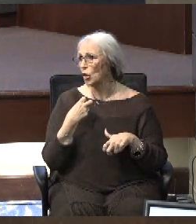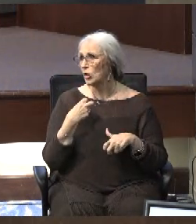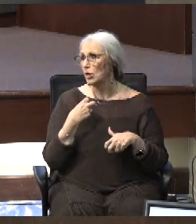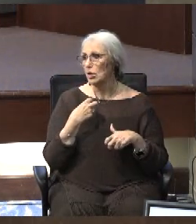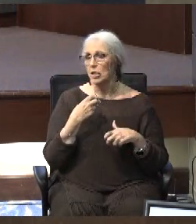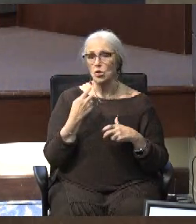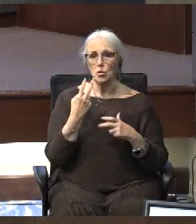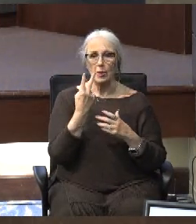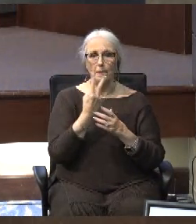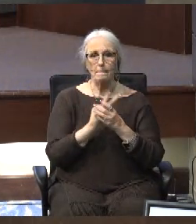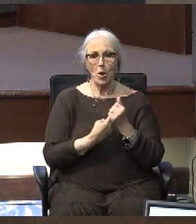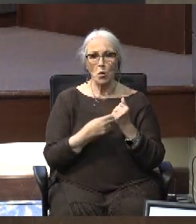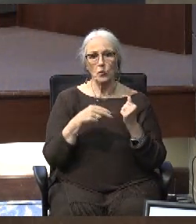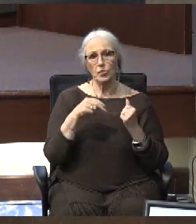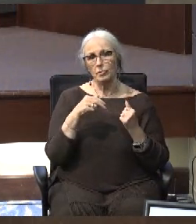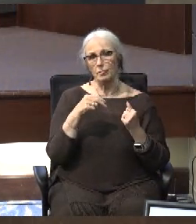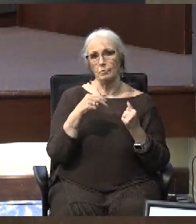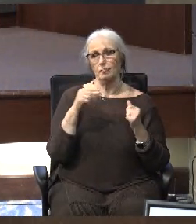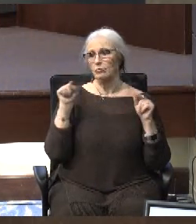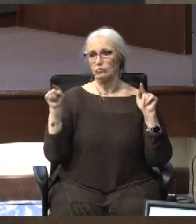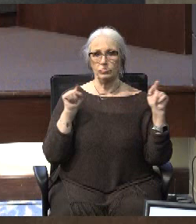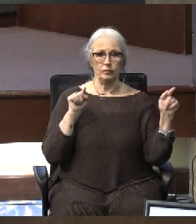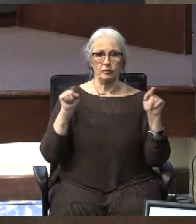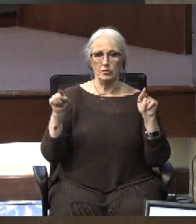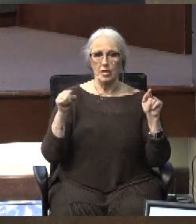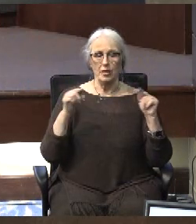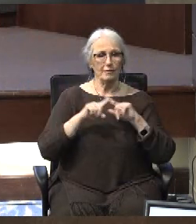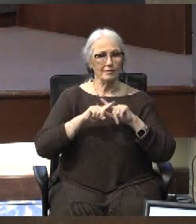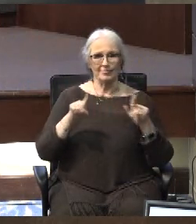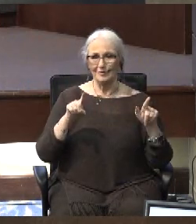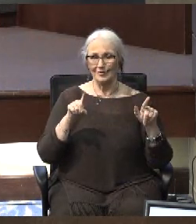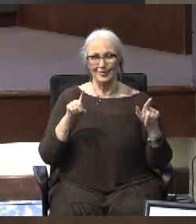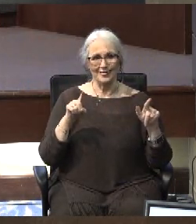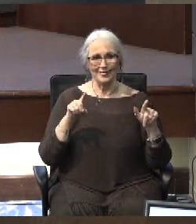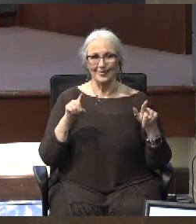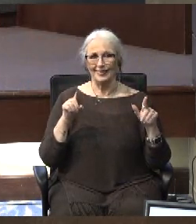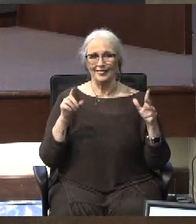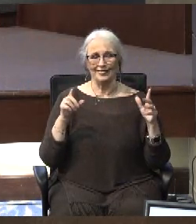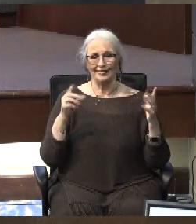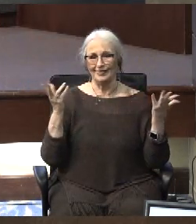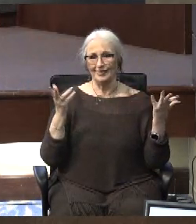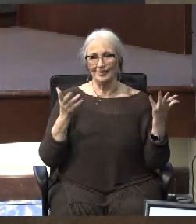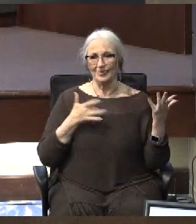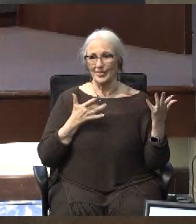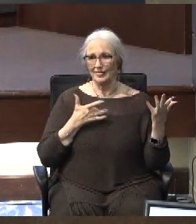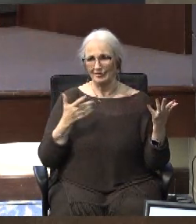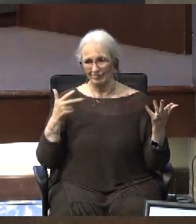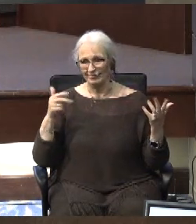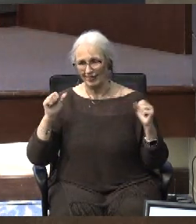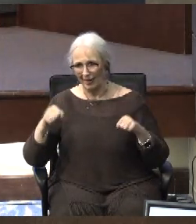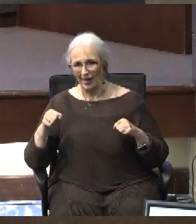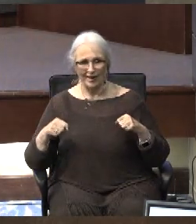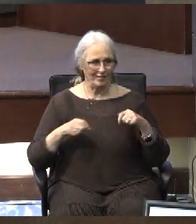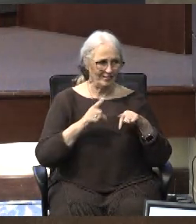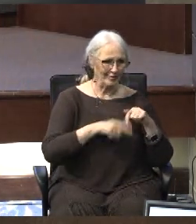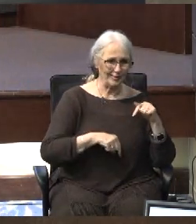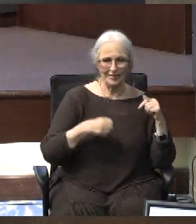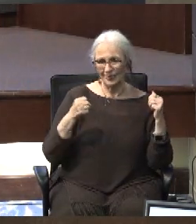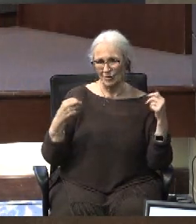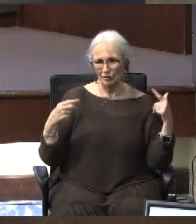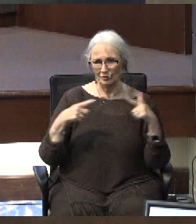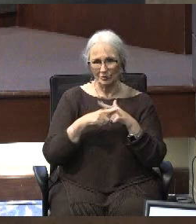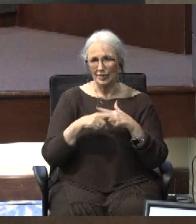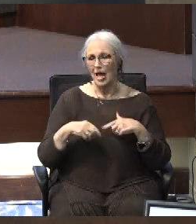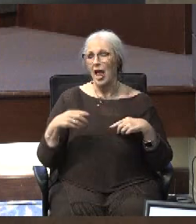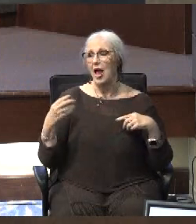of both ends of anger. And so appreciate your commitment to that. And I think that there is